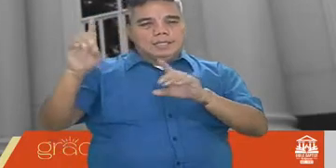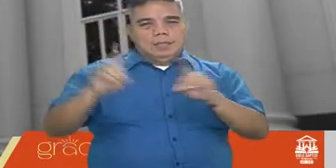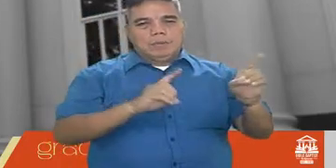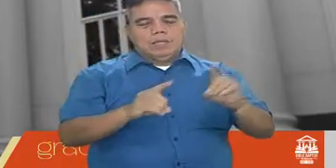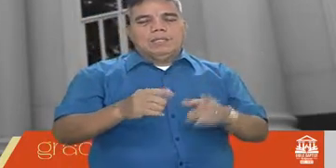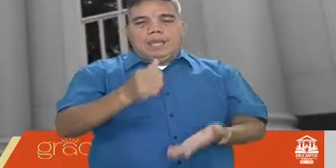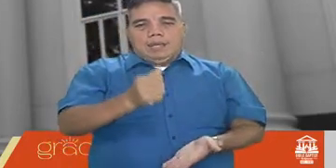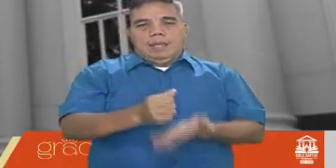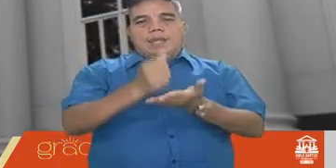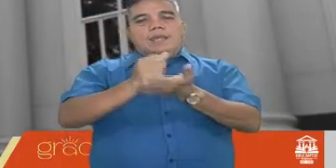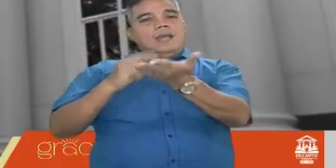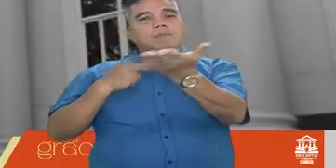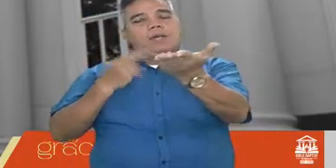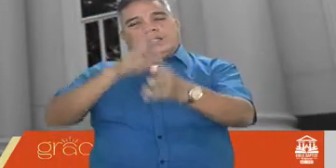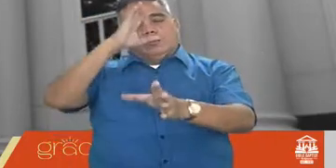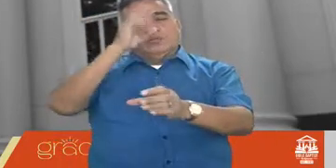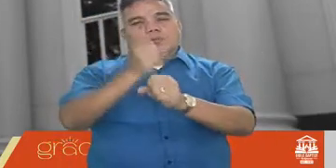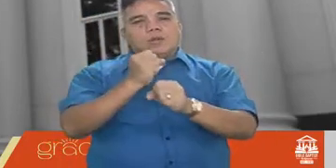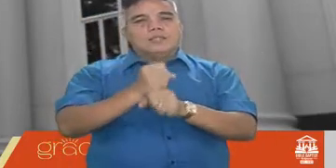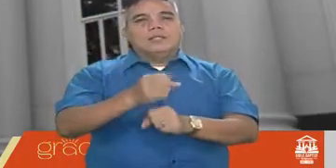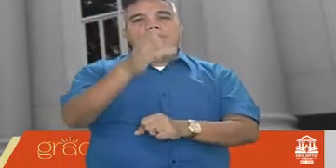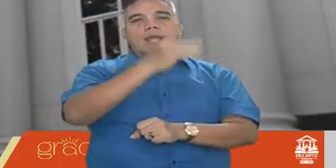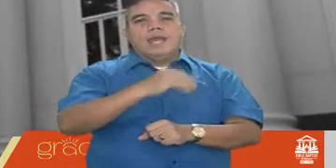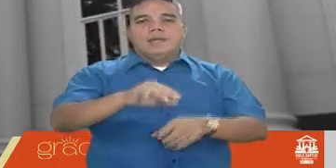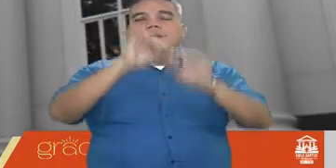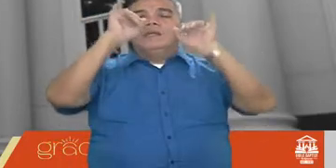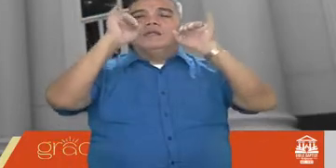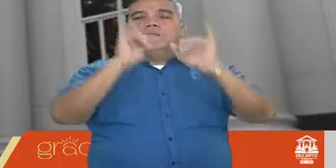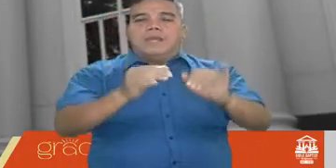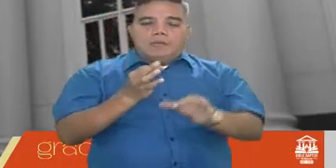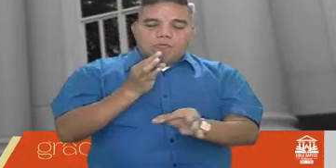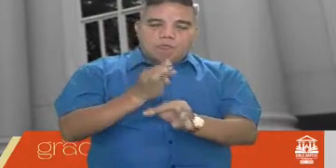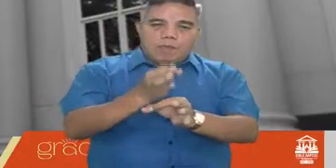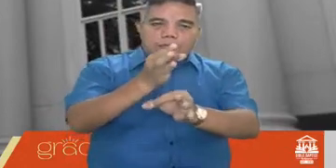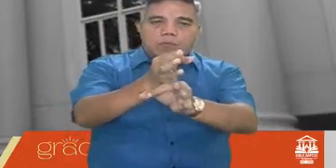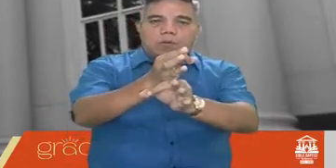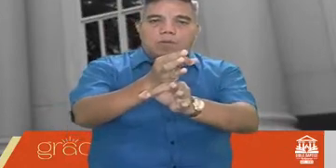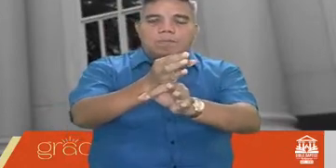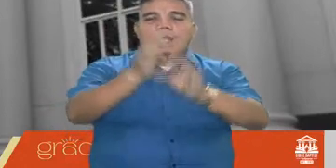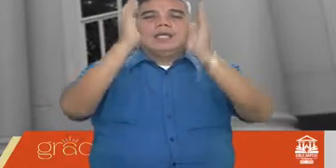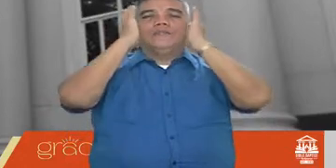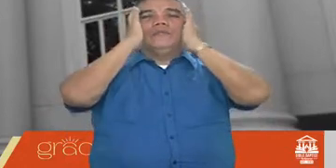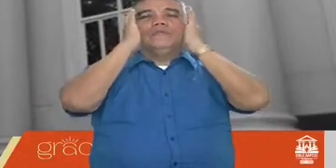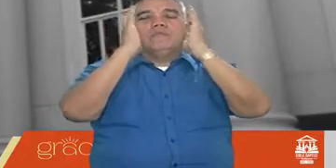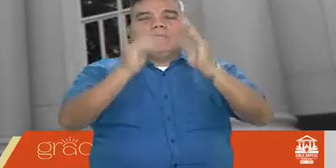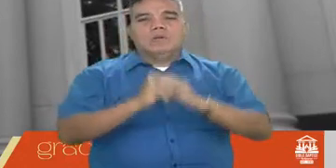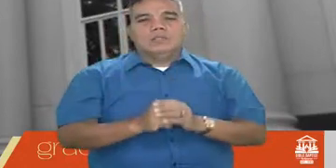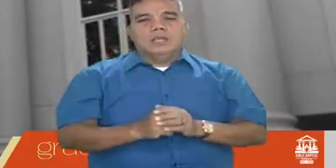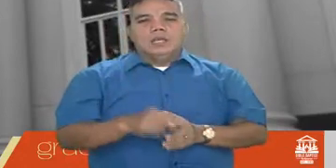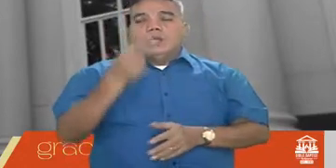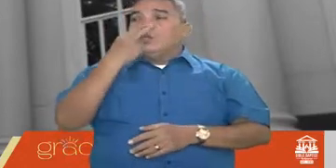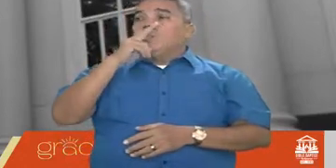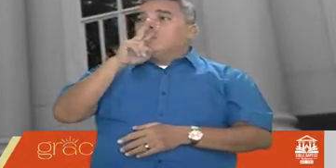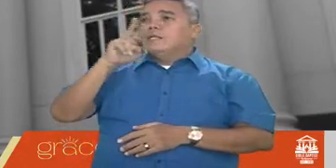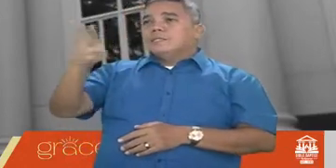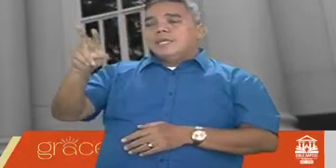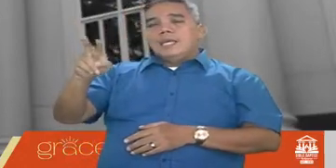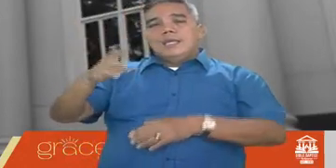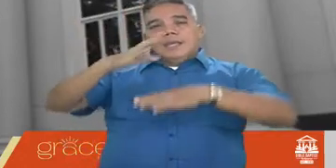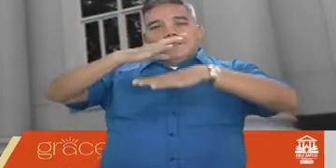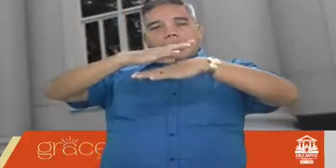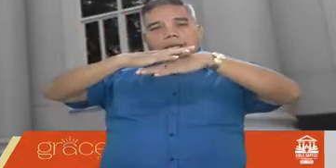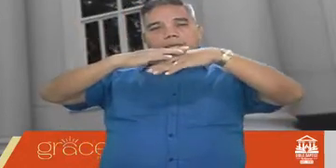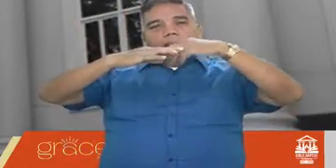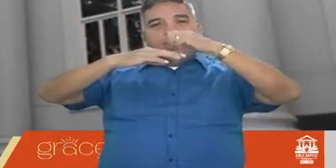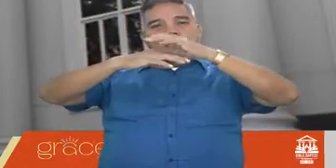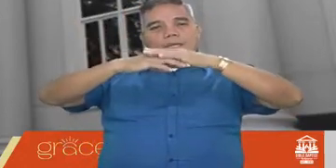significant and helps us to trust Him and remain faithful. As we focus makita na to nga